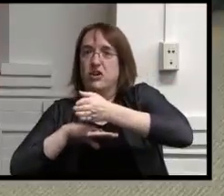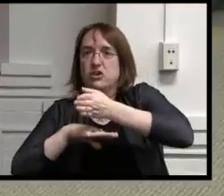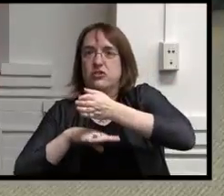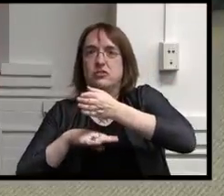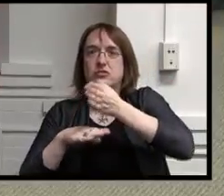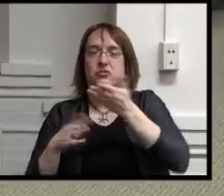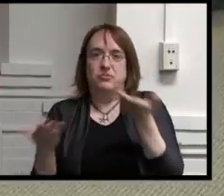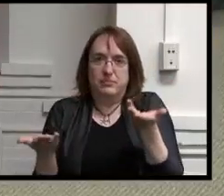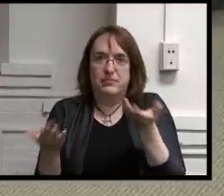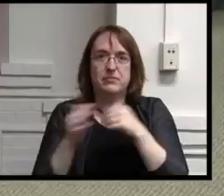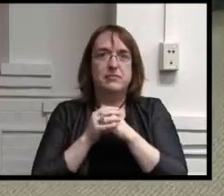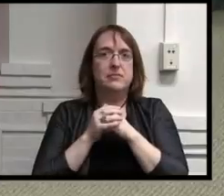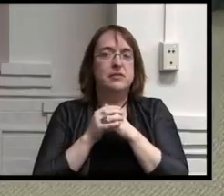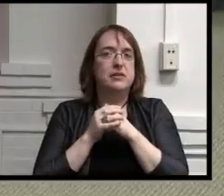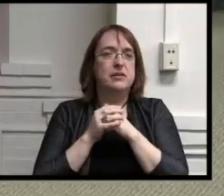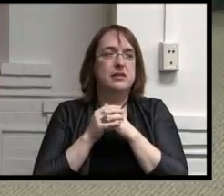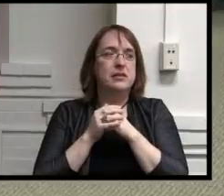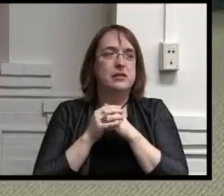Okay. Right, so